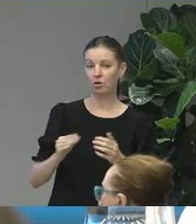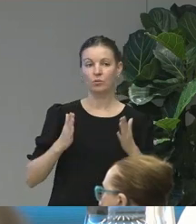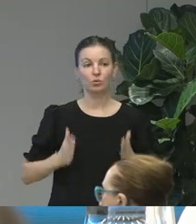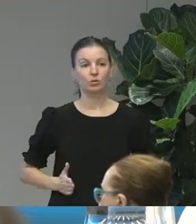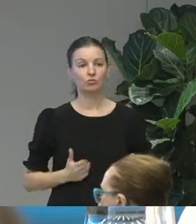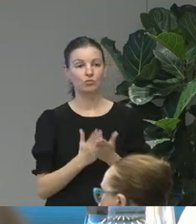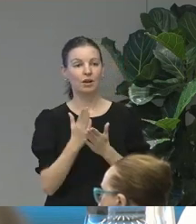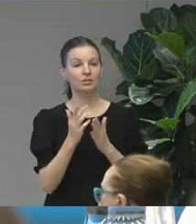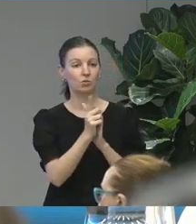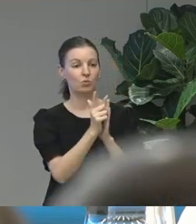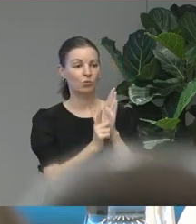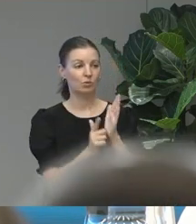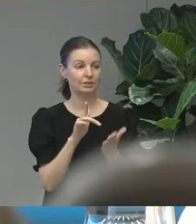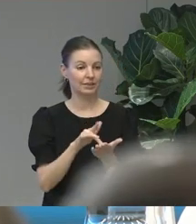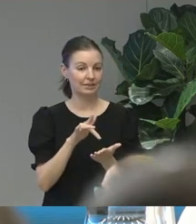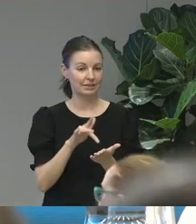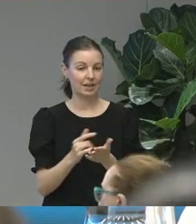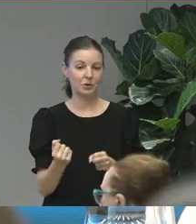Centre that was produced as part of their